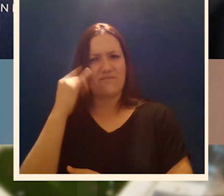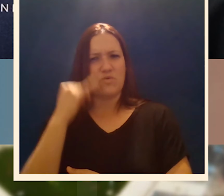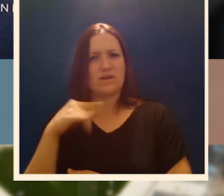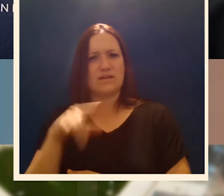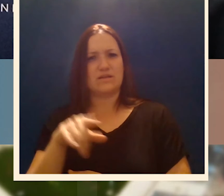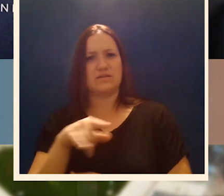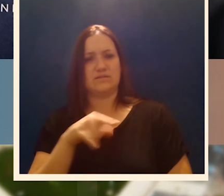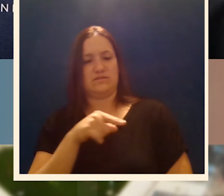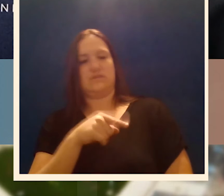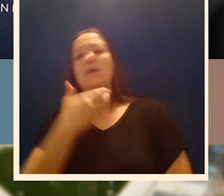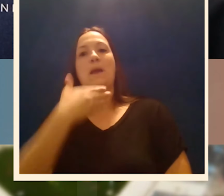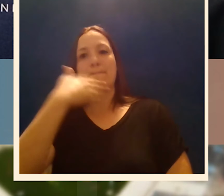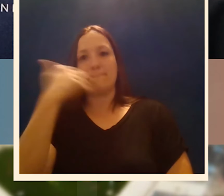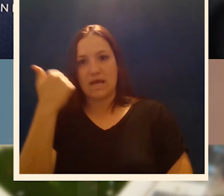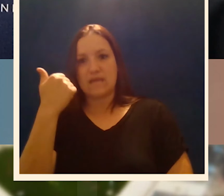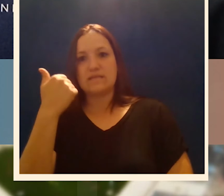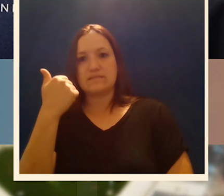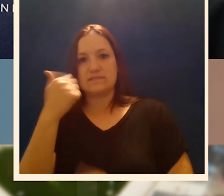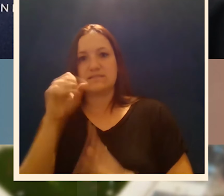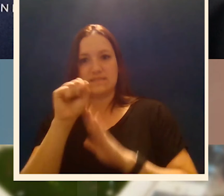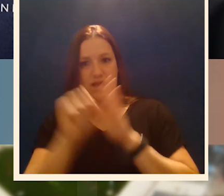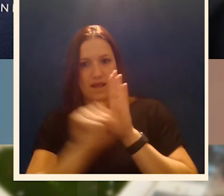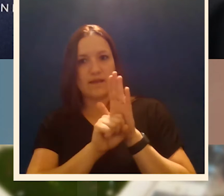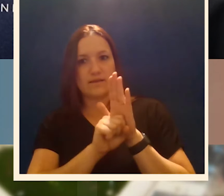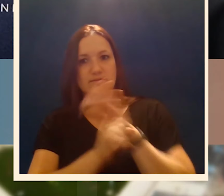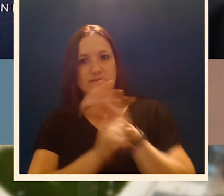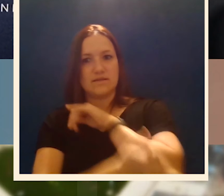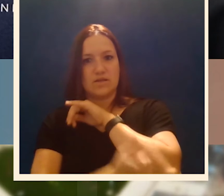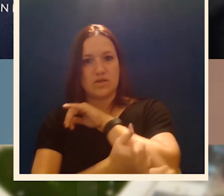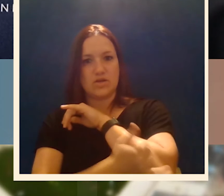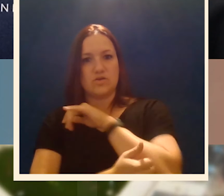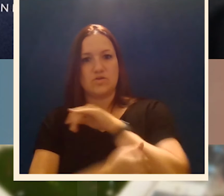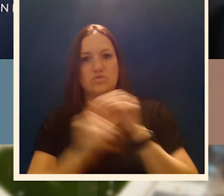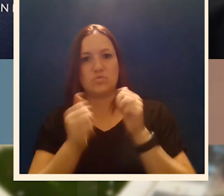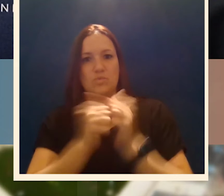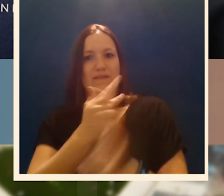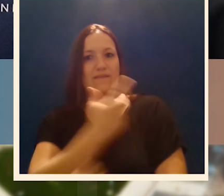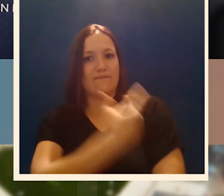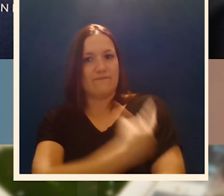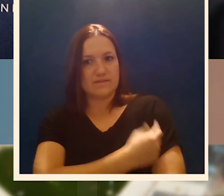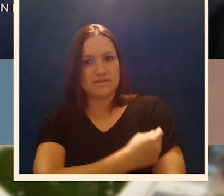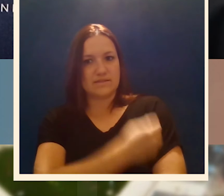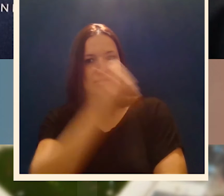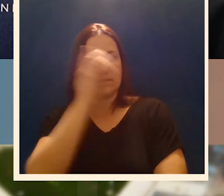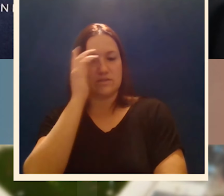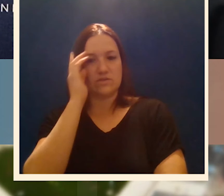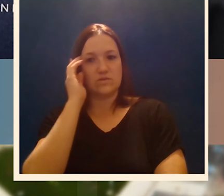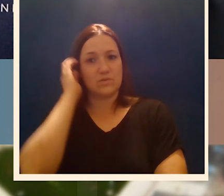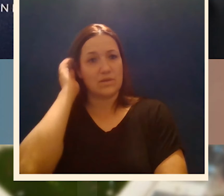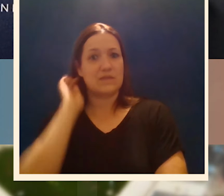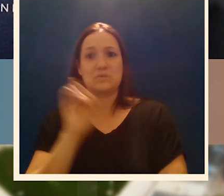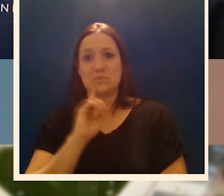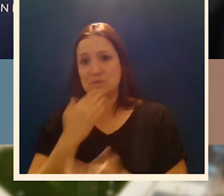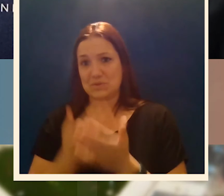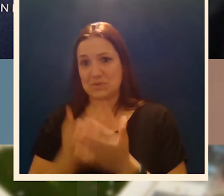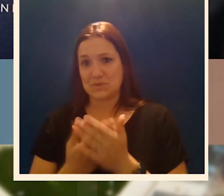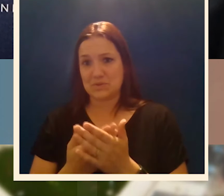as one of the best performing states in the country in terms of vaccinations, so that's great.